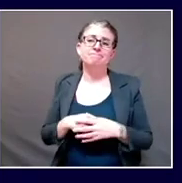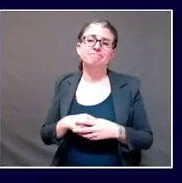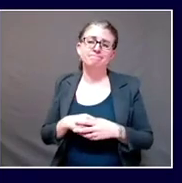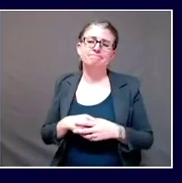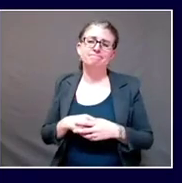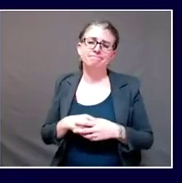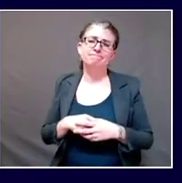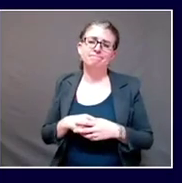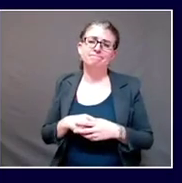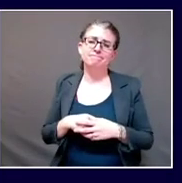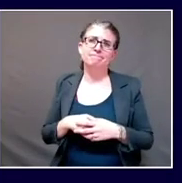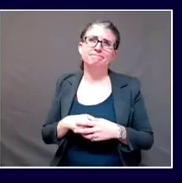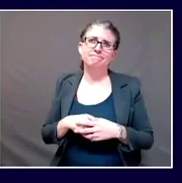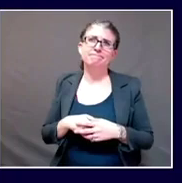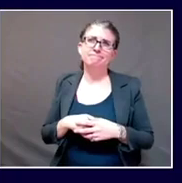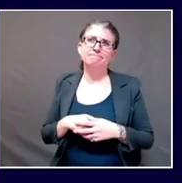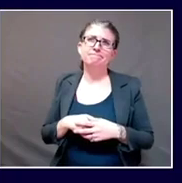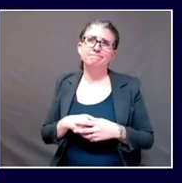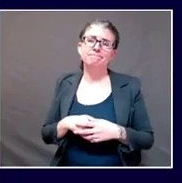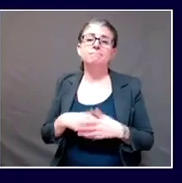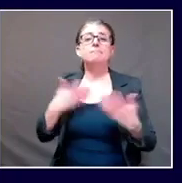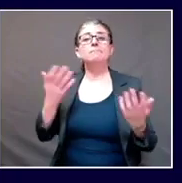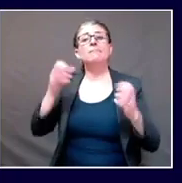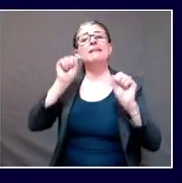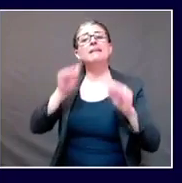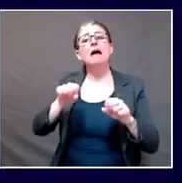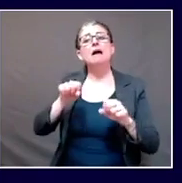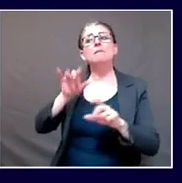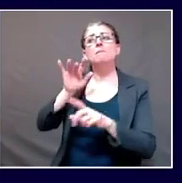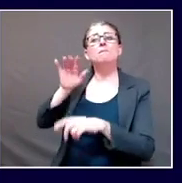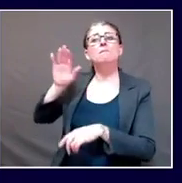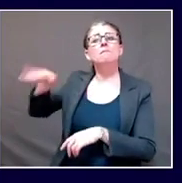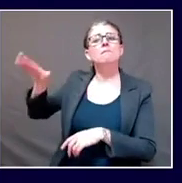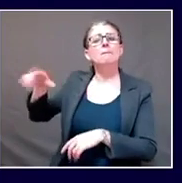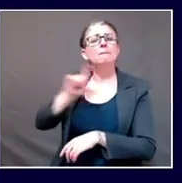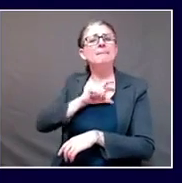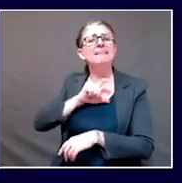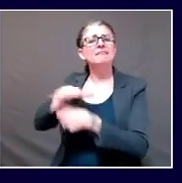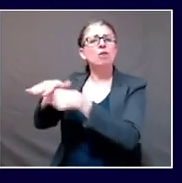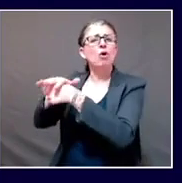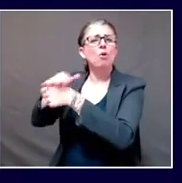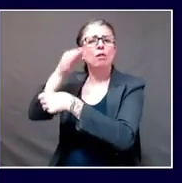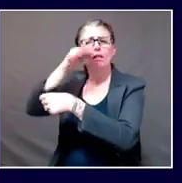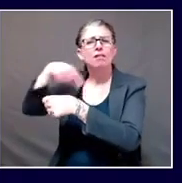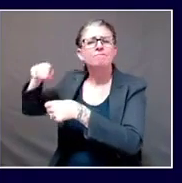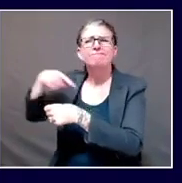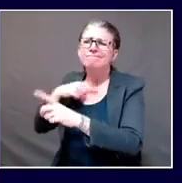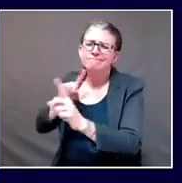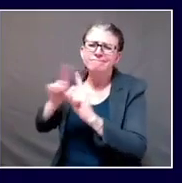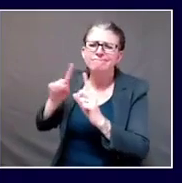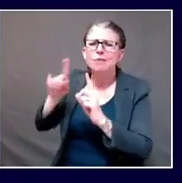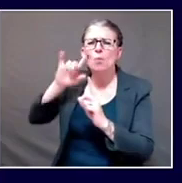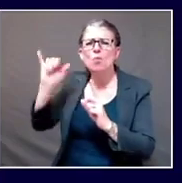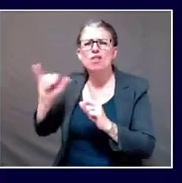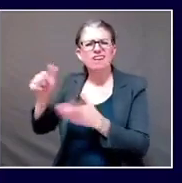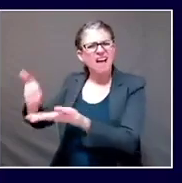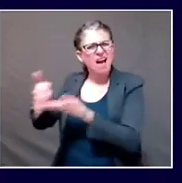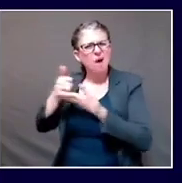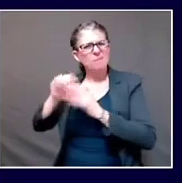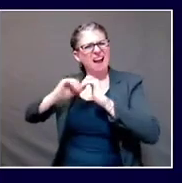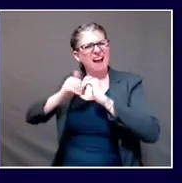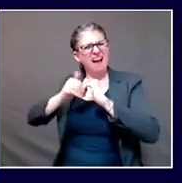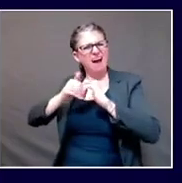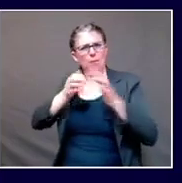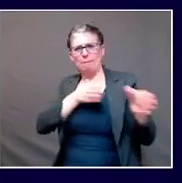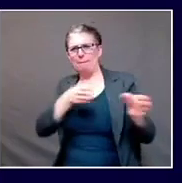local law enforcement and make sure they come quickly when they're called that kind of thing. But, um, it's just too important for